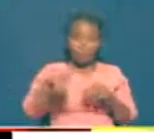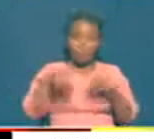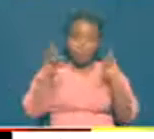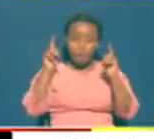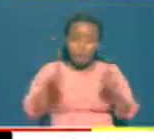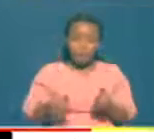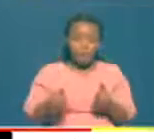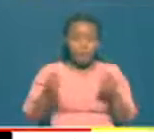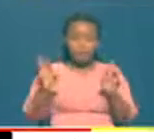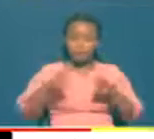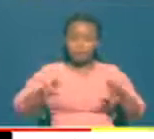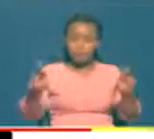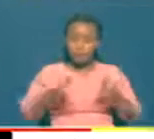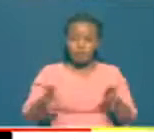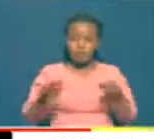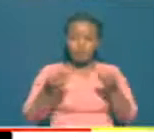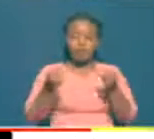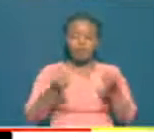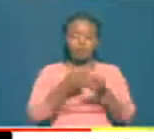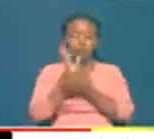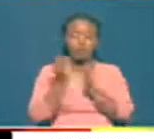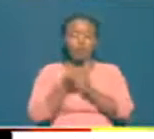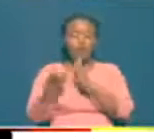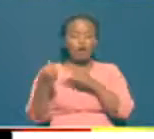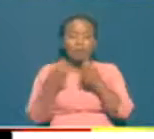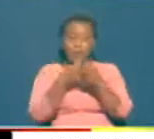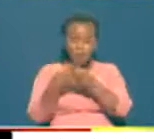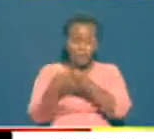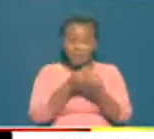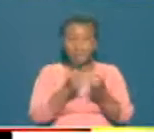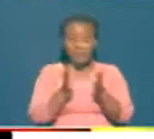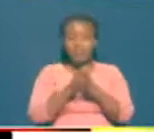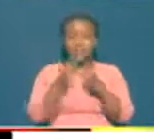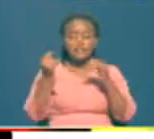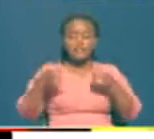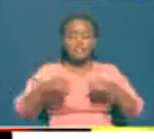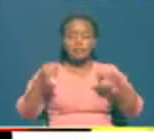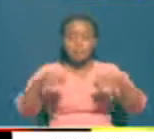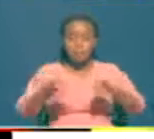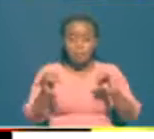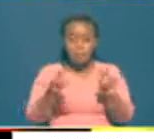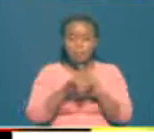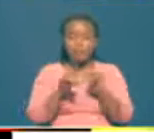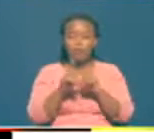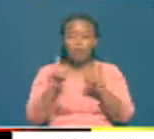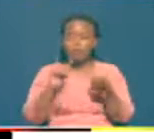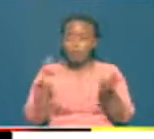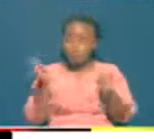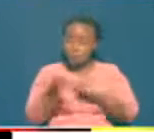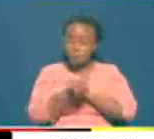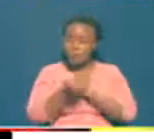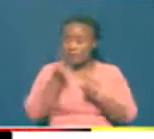solutions together and implement them and continue the way we have begun, to track regularly and to see